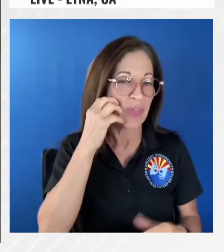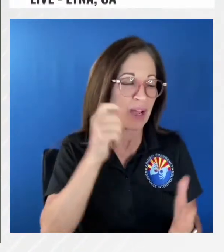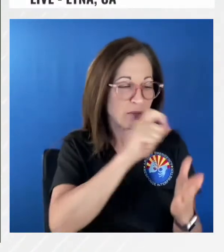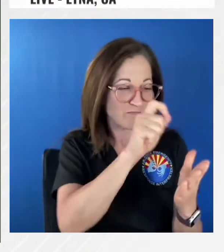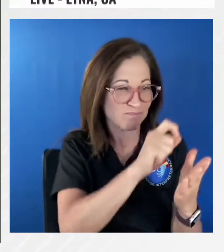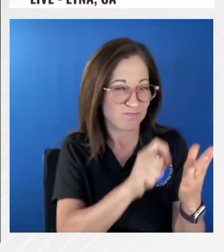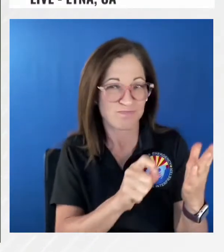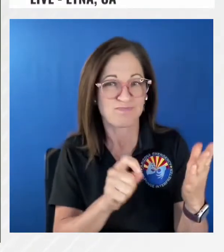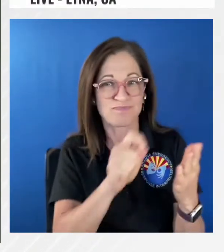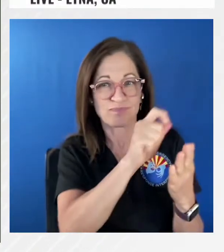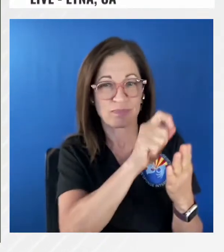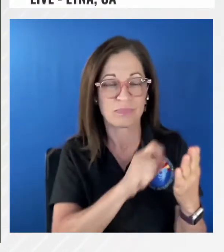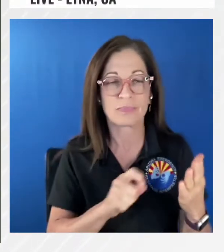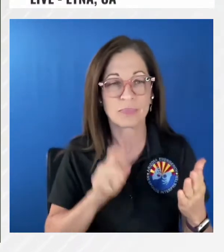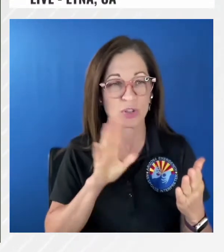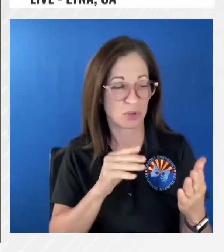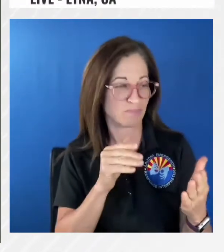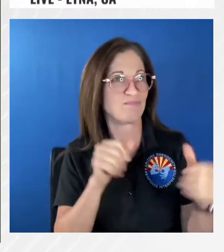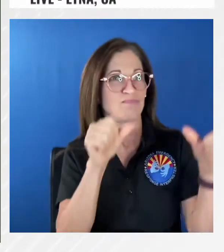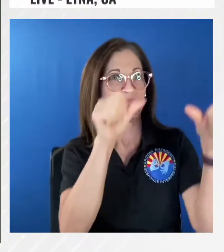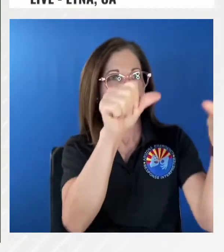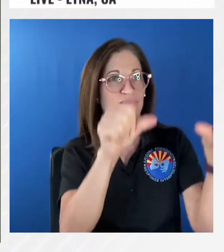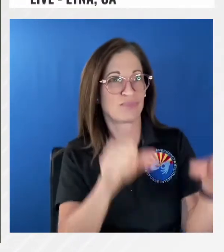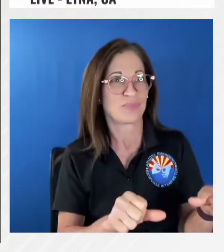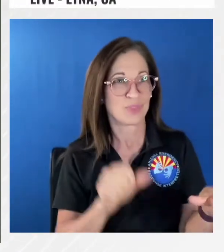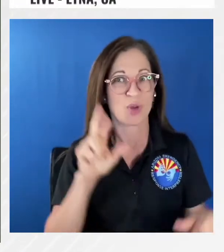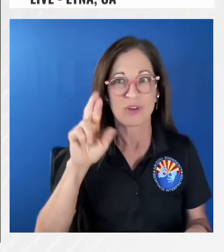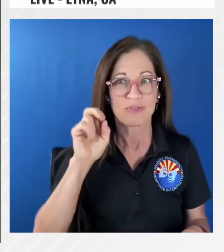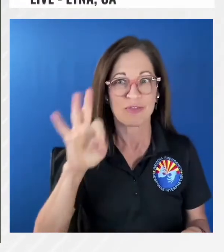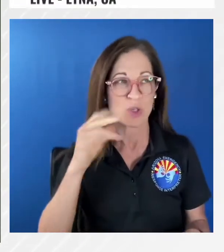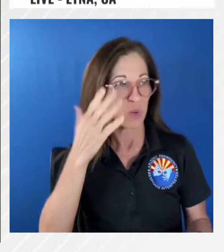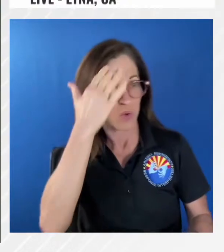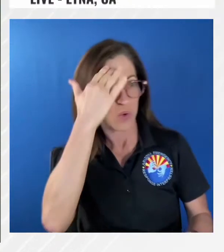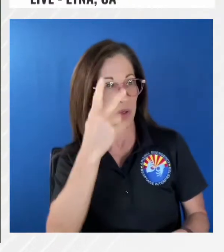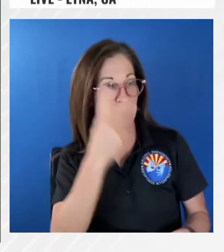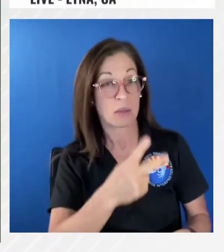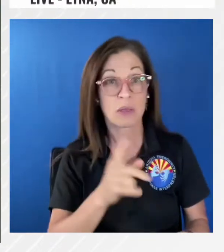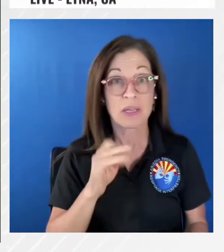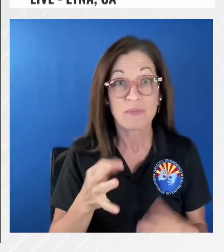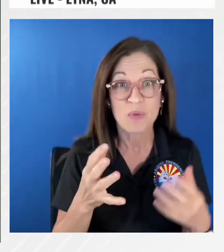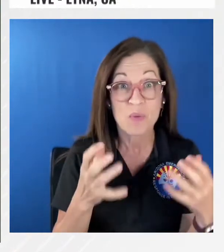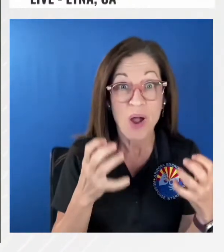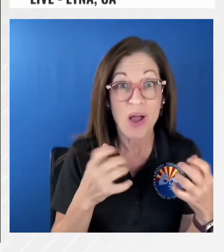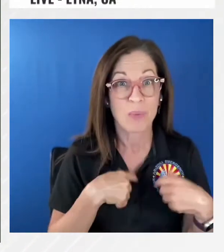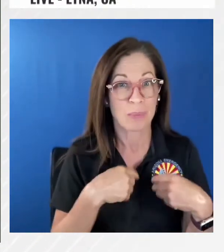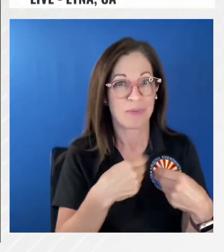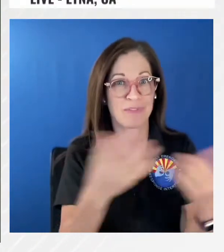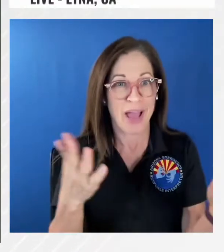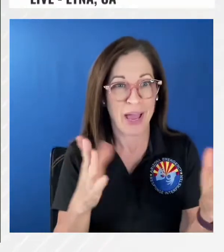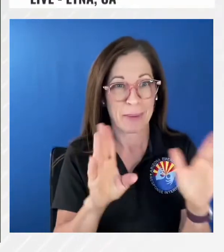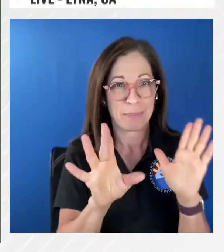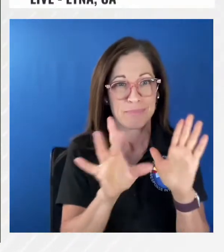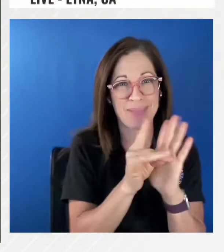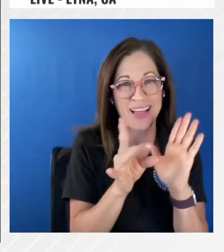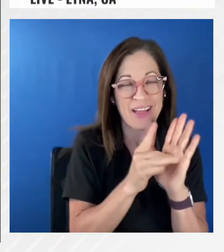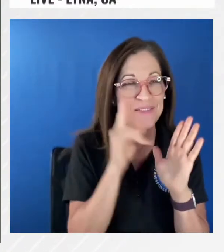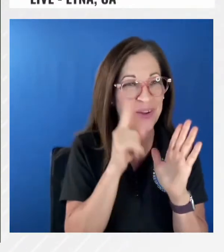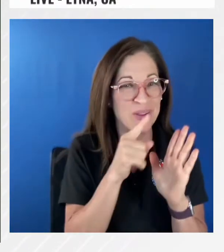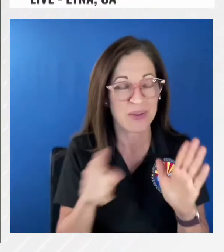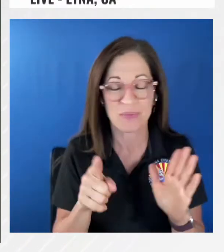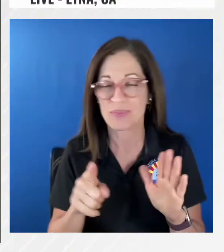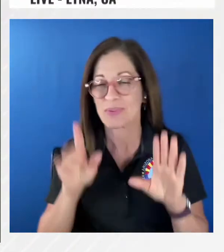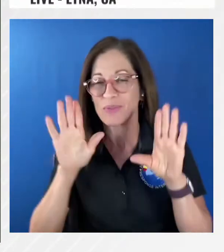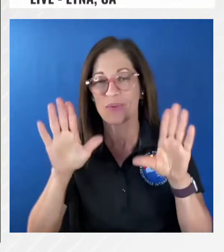right there on your refrigerator. If you need to, we have stickers, magnets, we can do all that for you. Great way to know that. So know